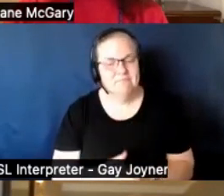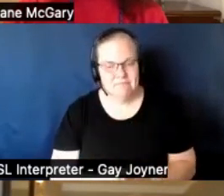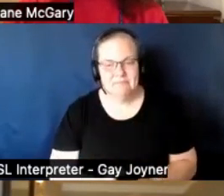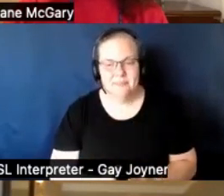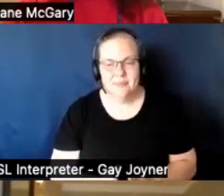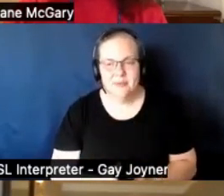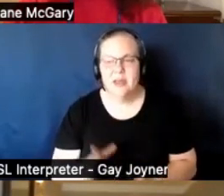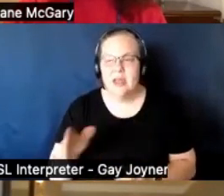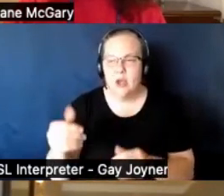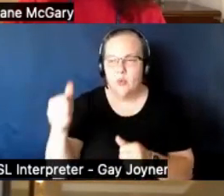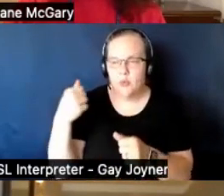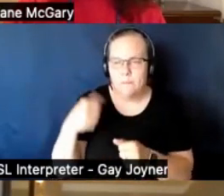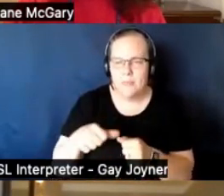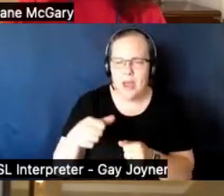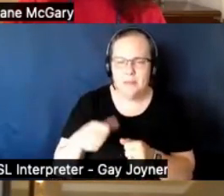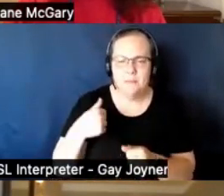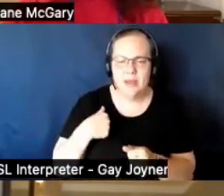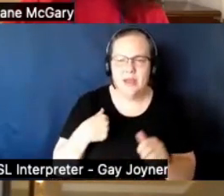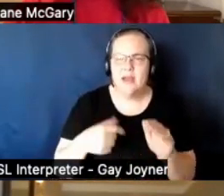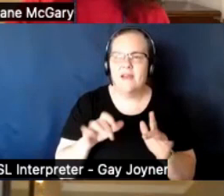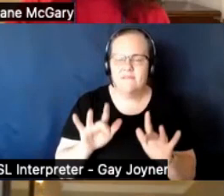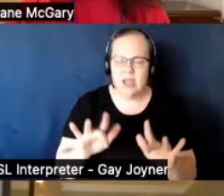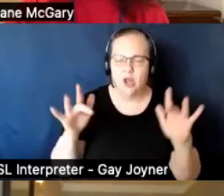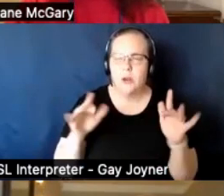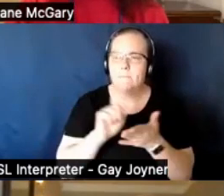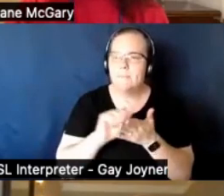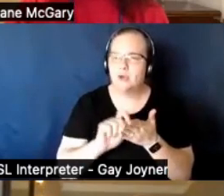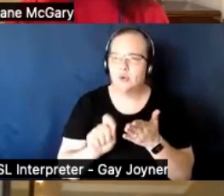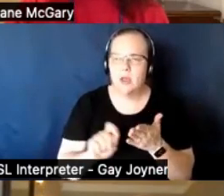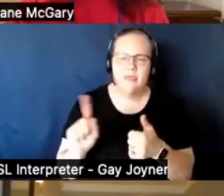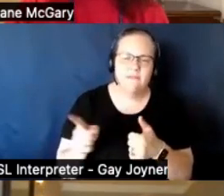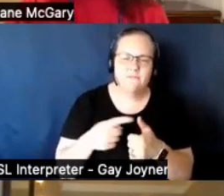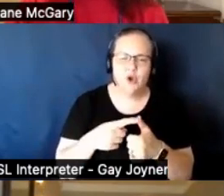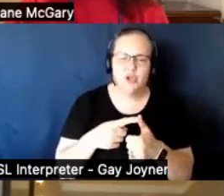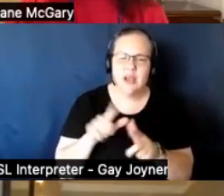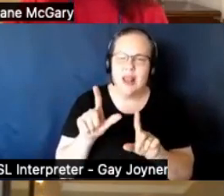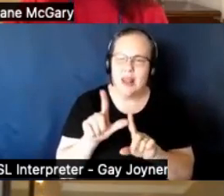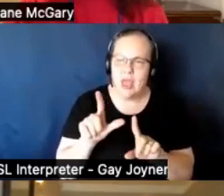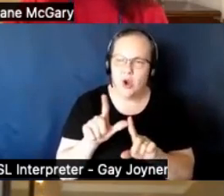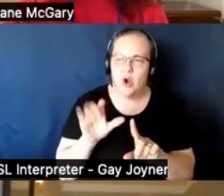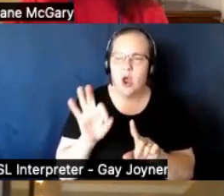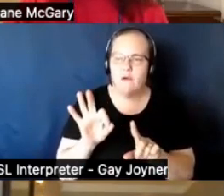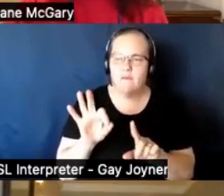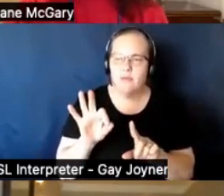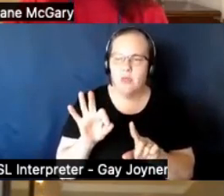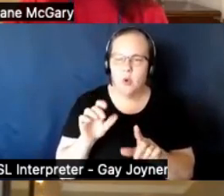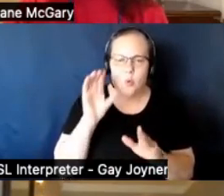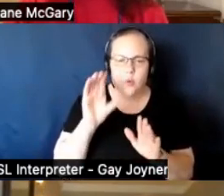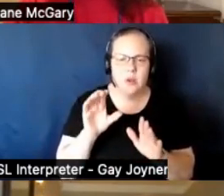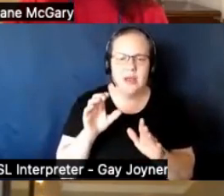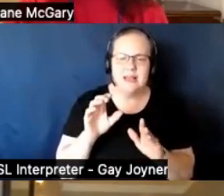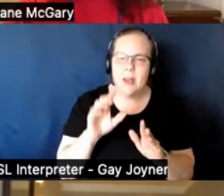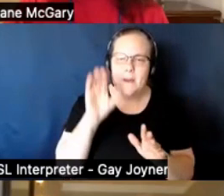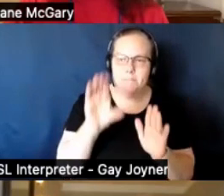It reminded me a little bit of illuminated manuscripts, where the first letter of the first word of a page is a picture